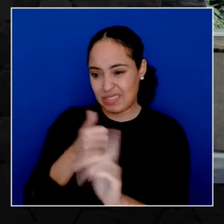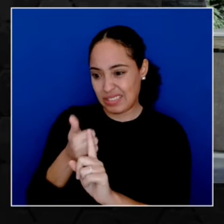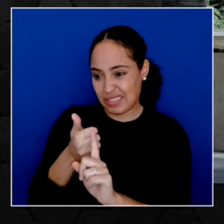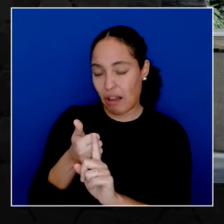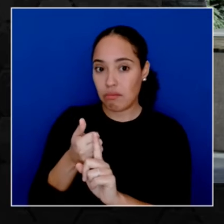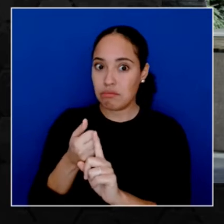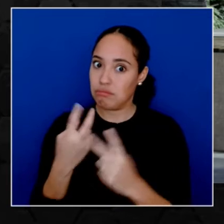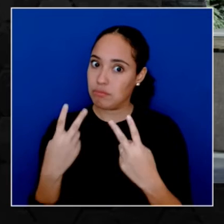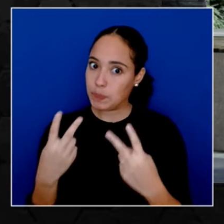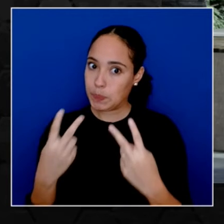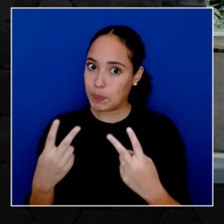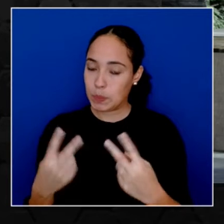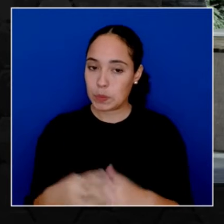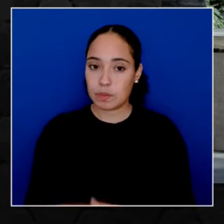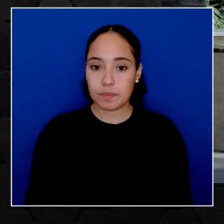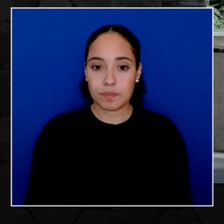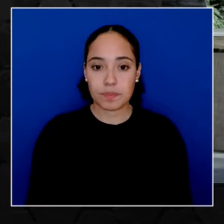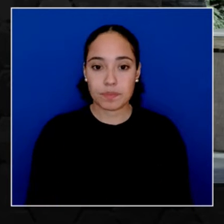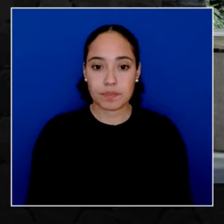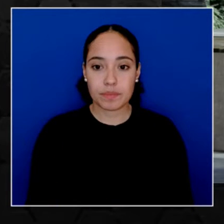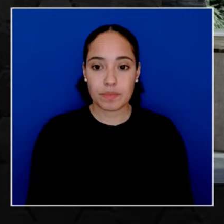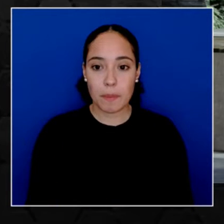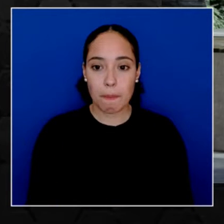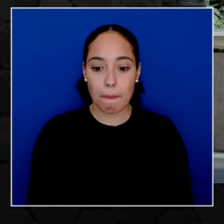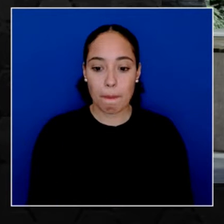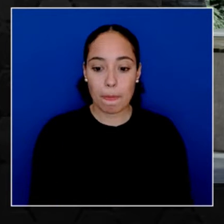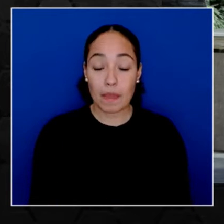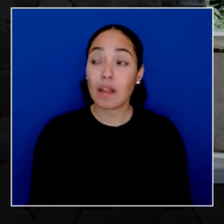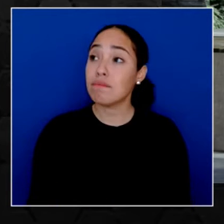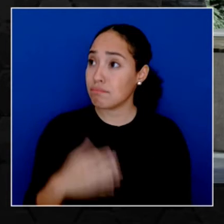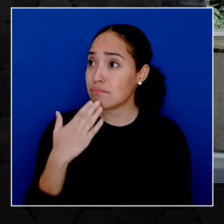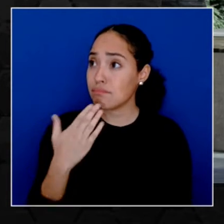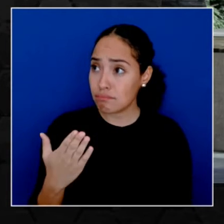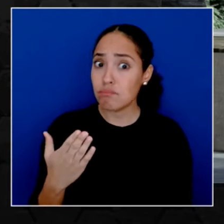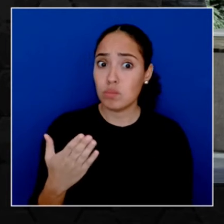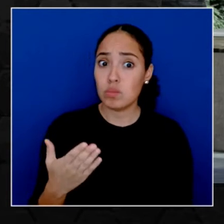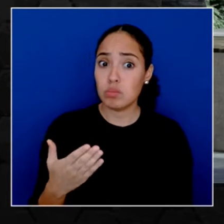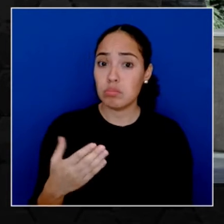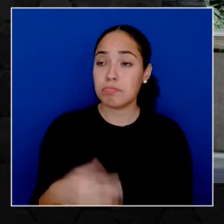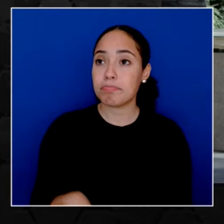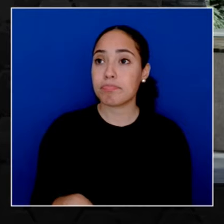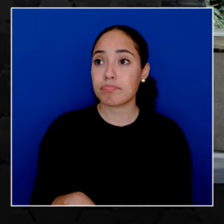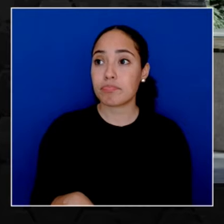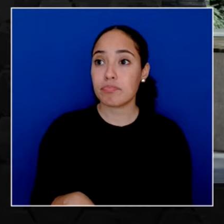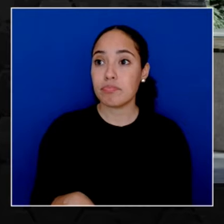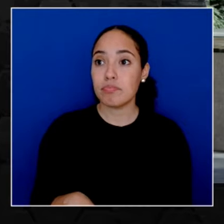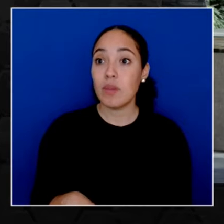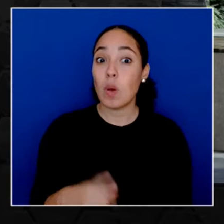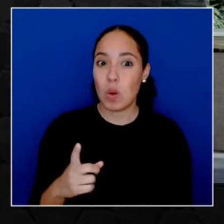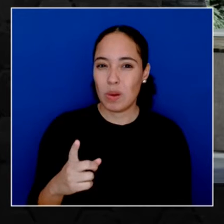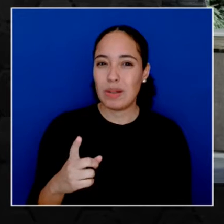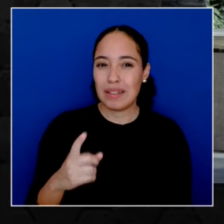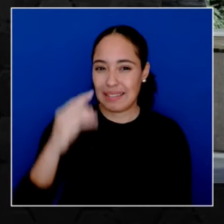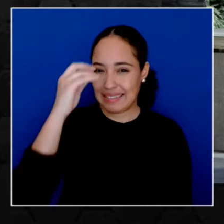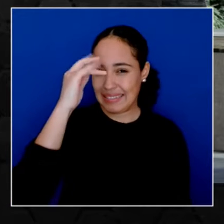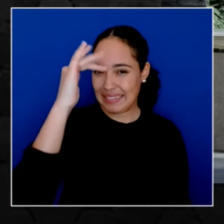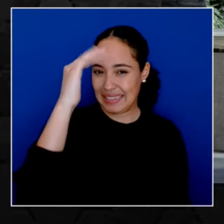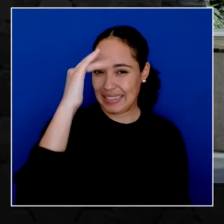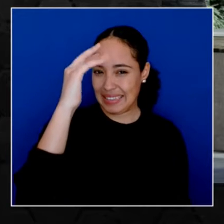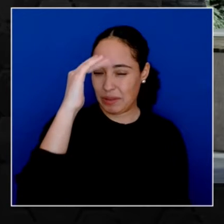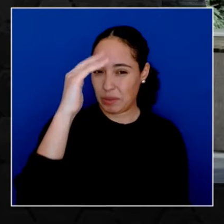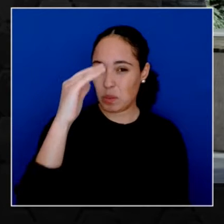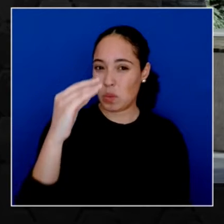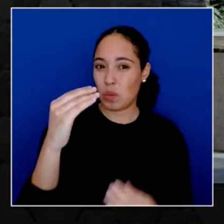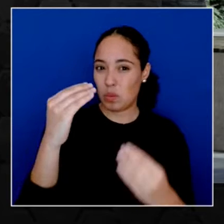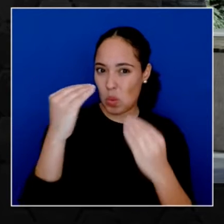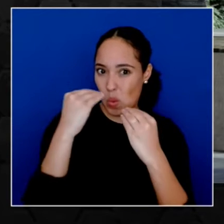Thank you. You actually made an excellent point that for a theoretical kind of course, you need a person telling you something. So video-based